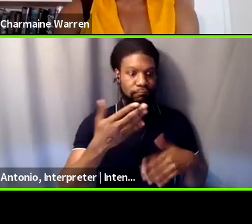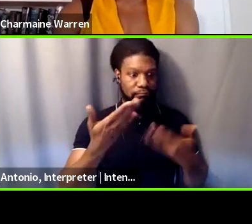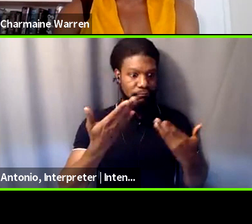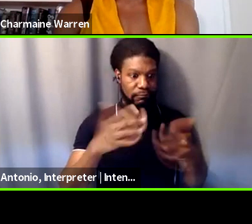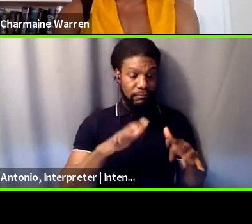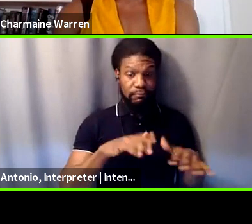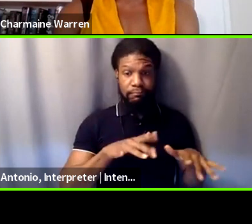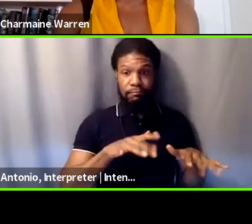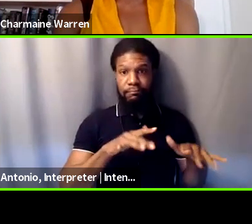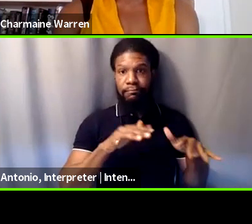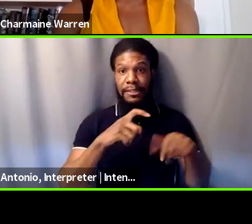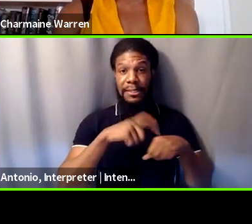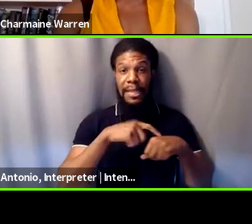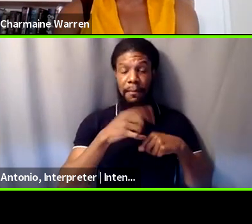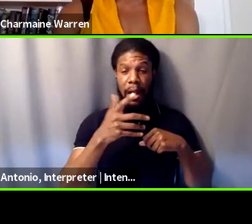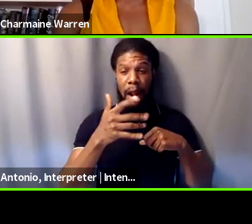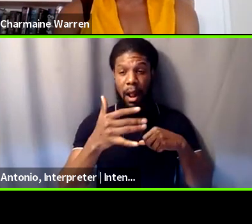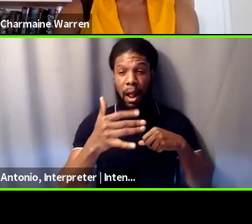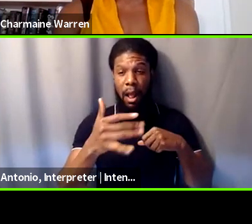up in Germany.